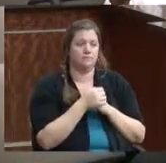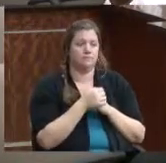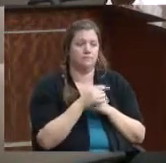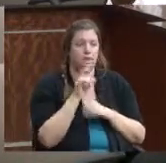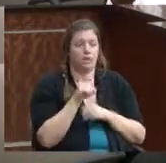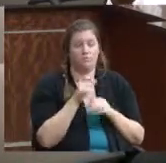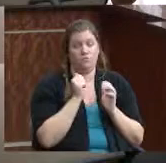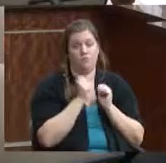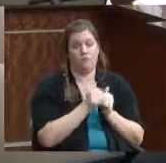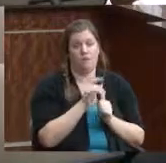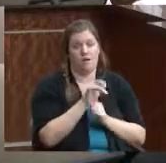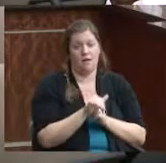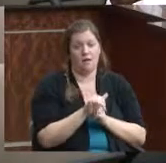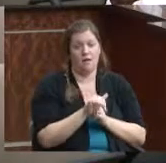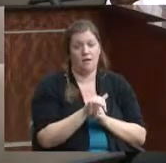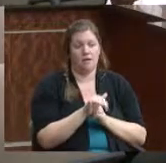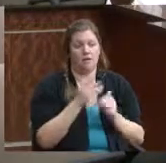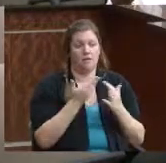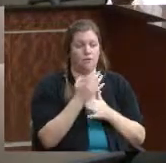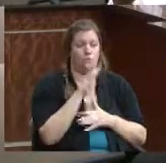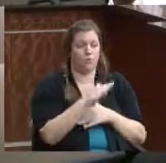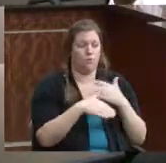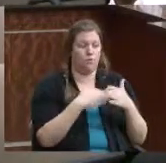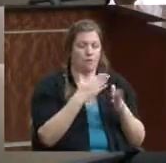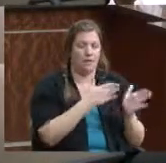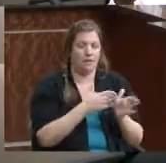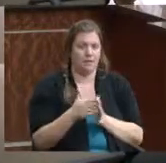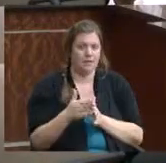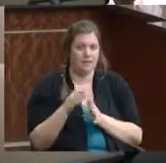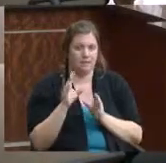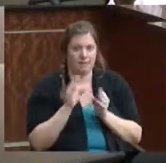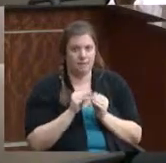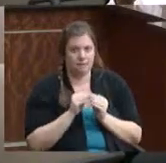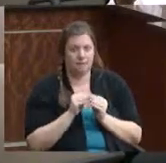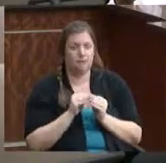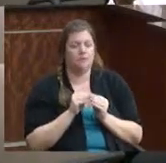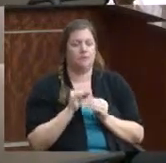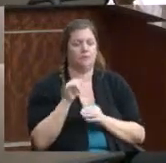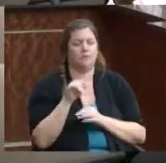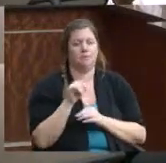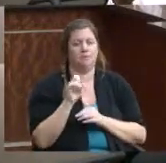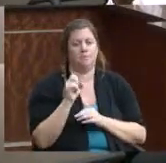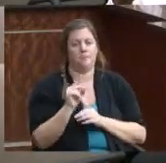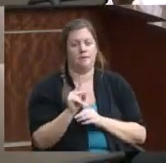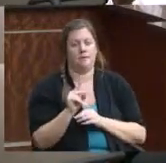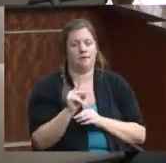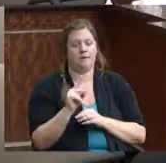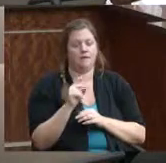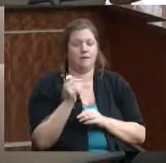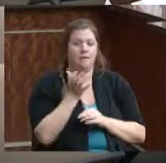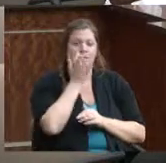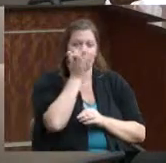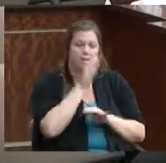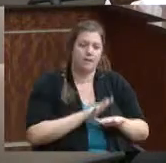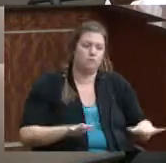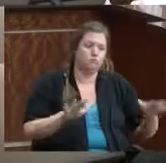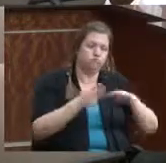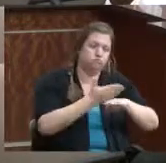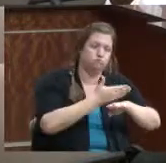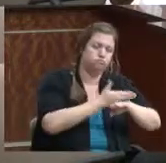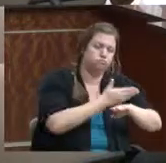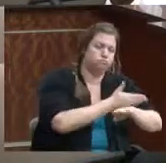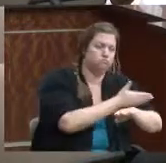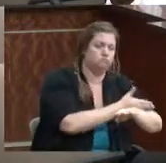by site plan approval through your planning committee, setbacks, buffers, landscaping, so forth and so